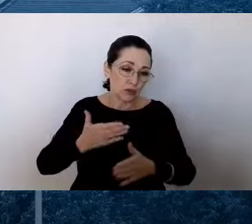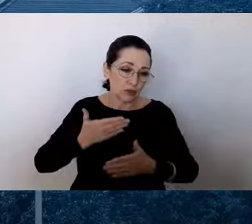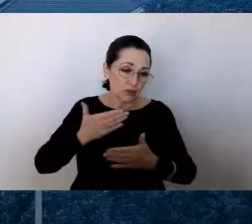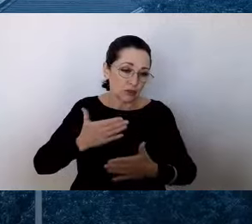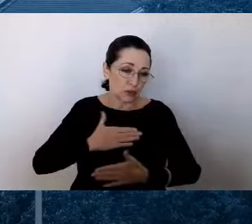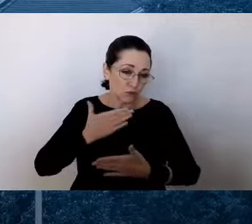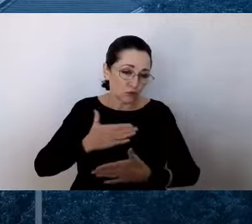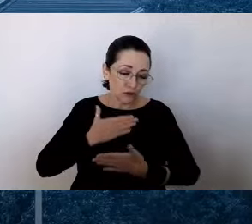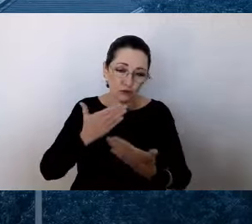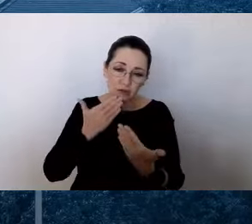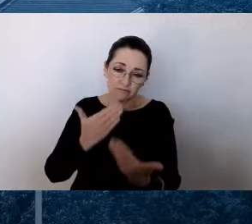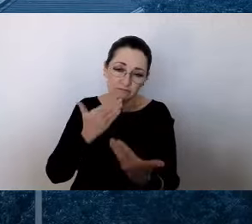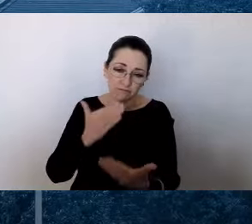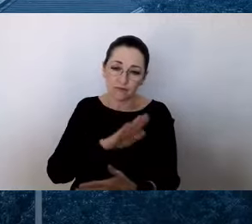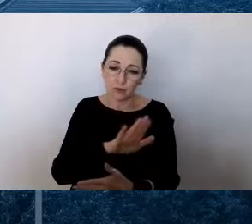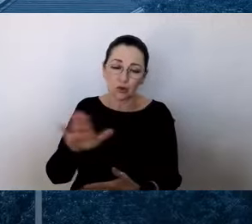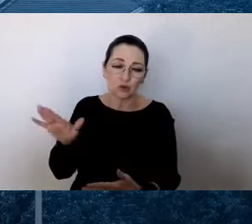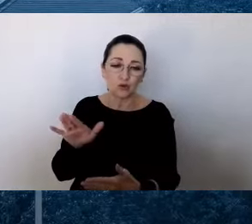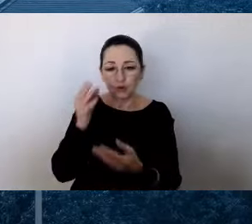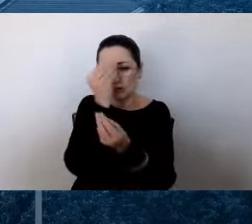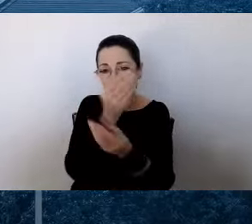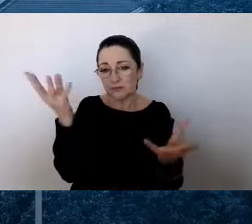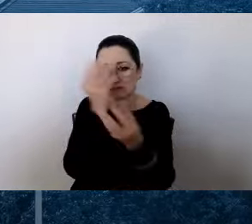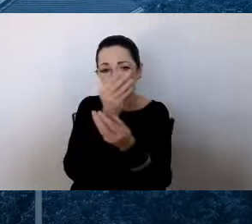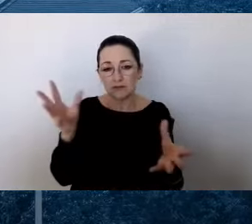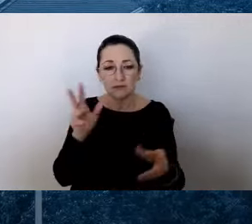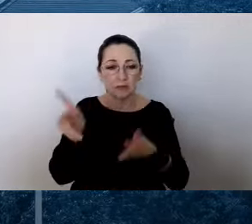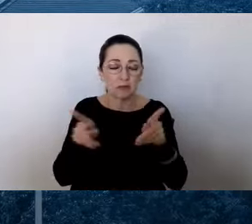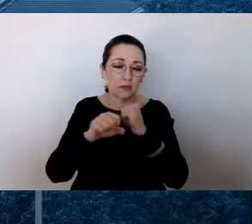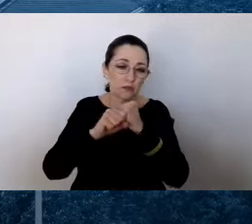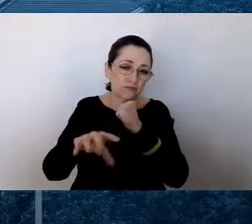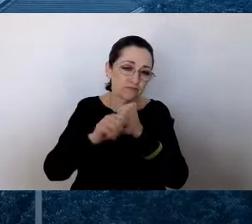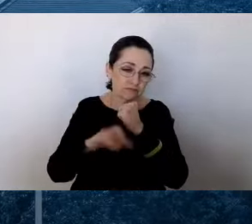your presence with us today, and look forward to your questions.